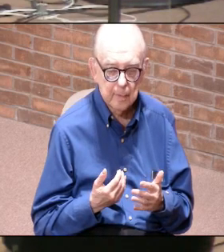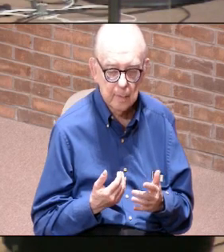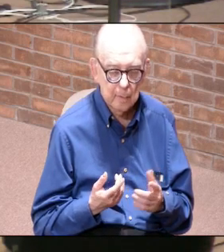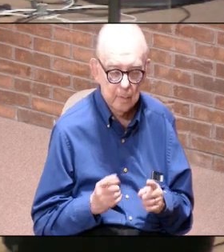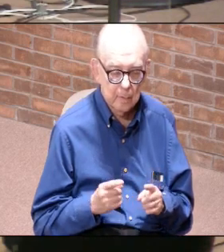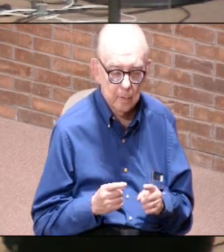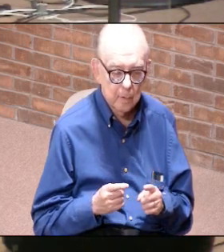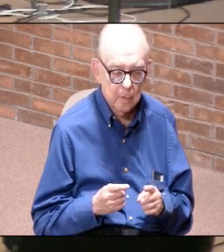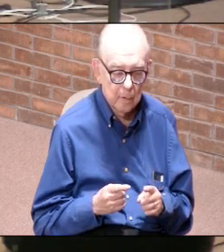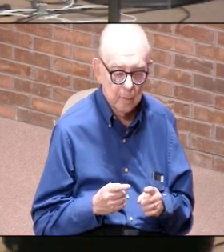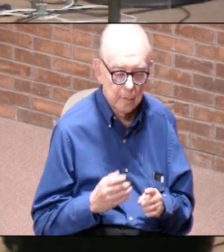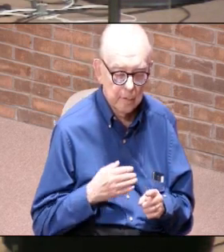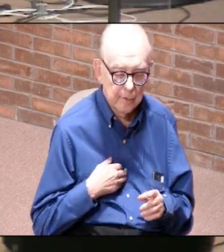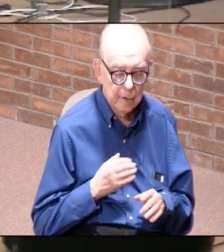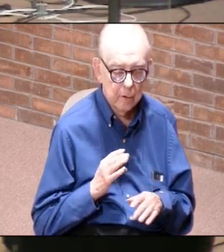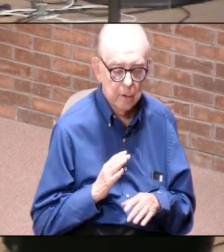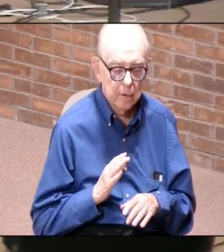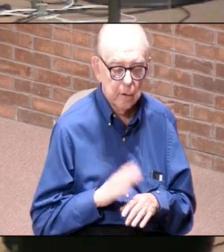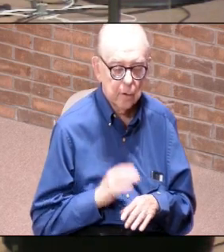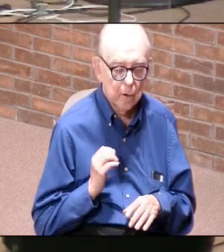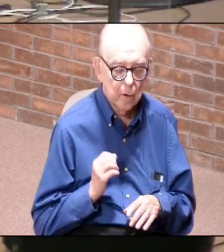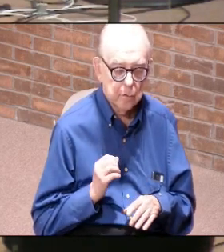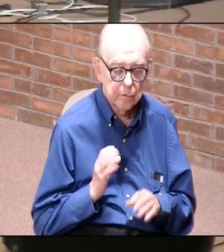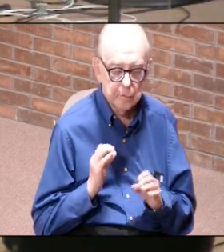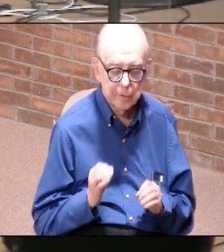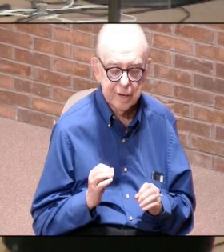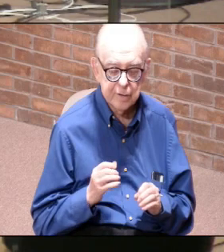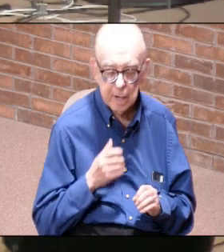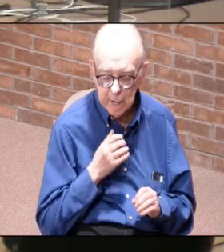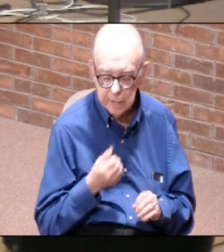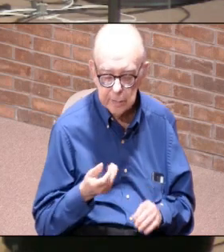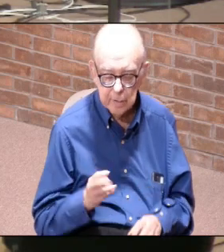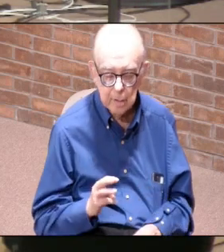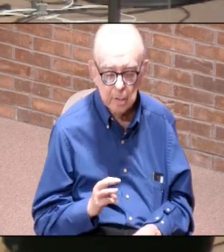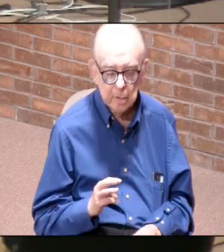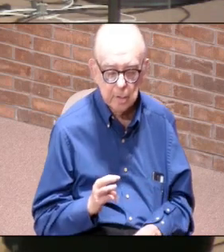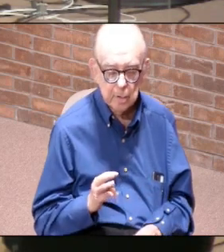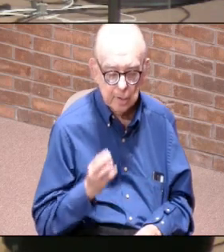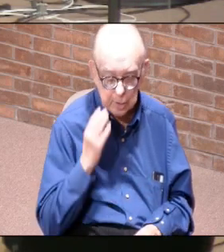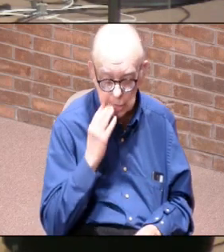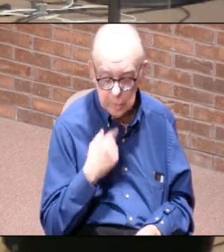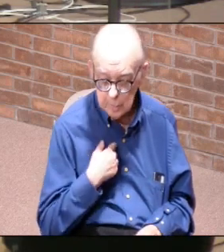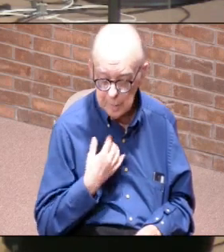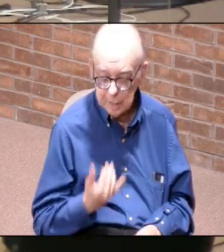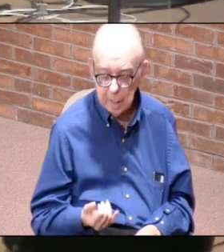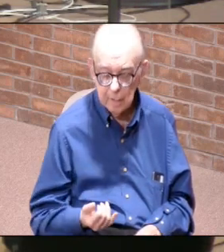when I felt the call to preach at 16, now, you all know me now.